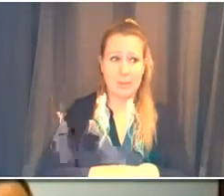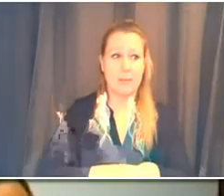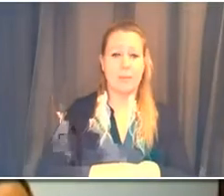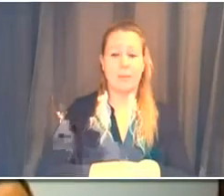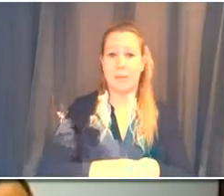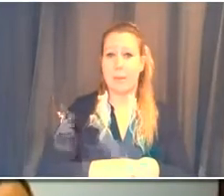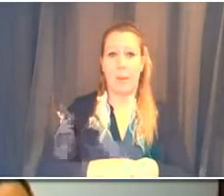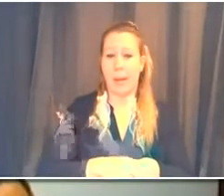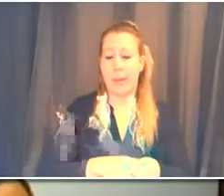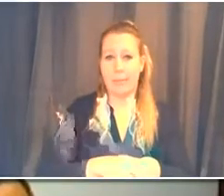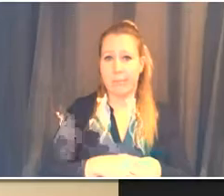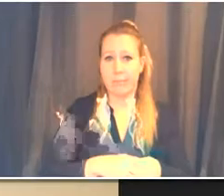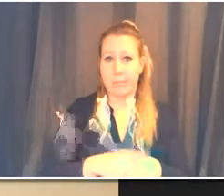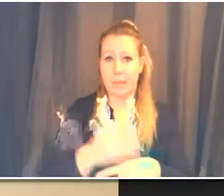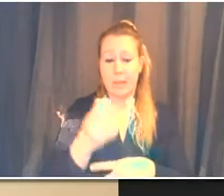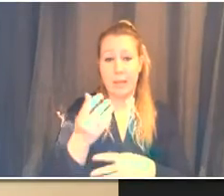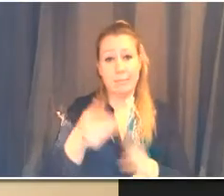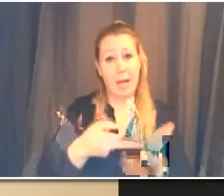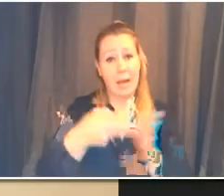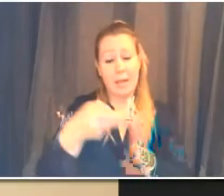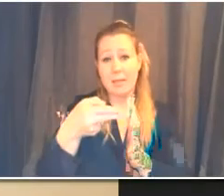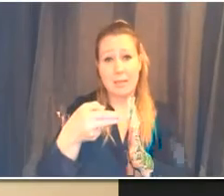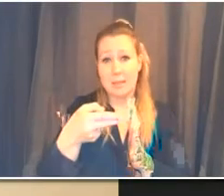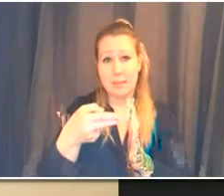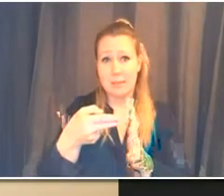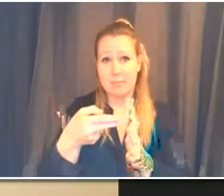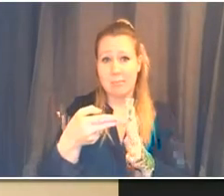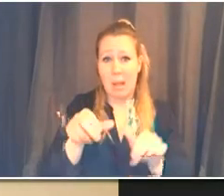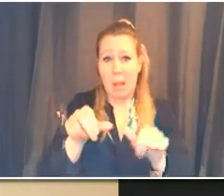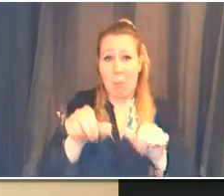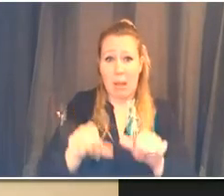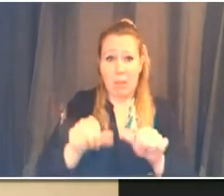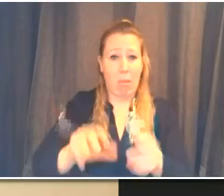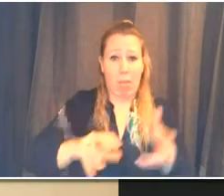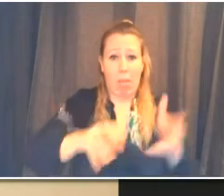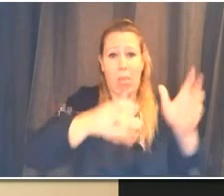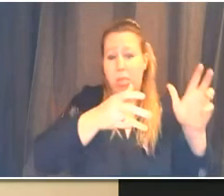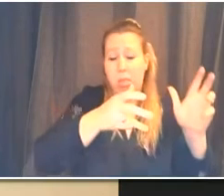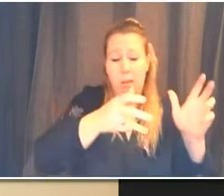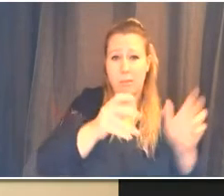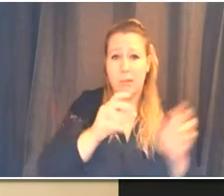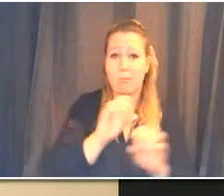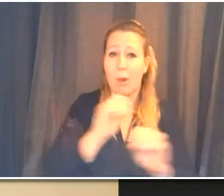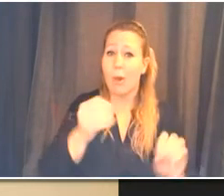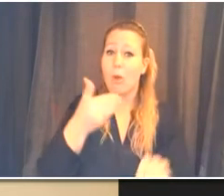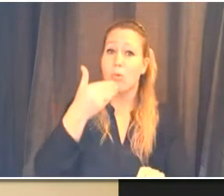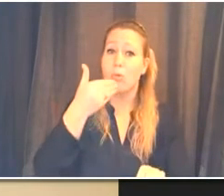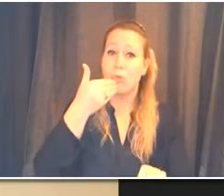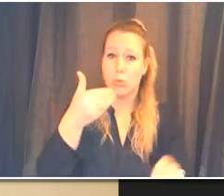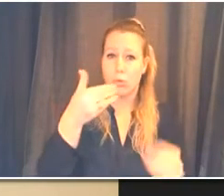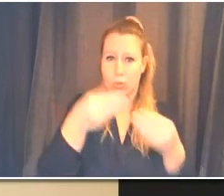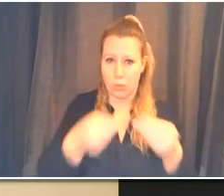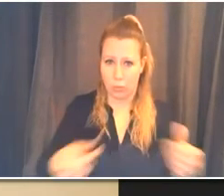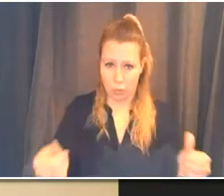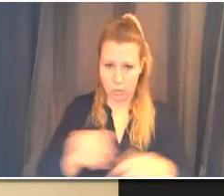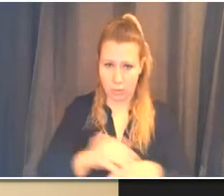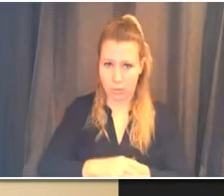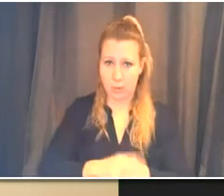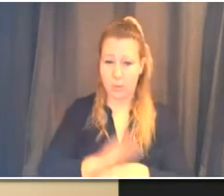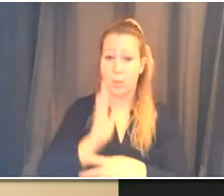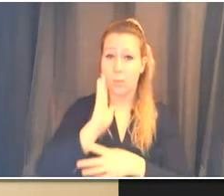be shooting for if they could get ear that would be great right and I I thank you for the working I know it's been a tough time um